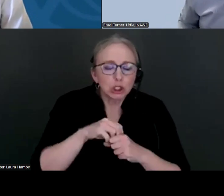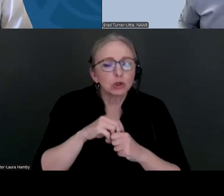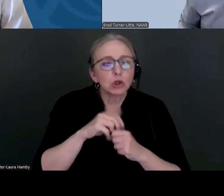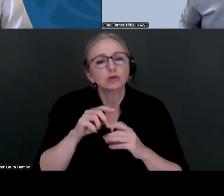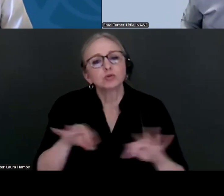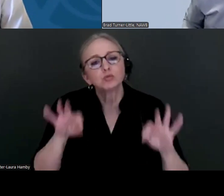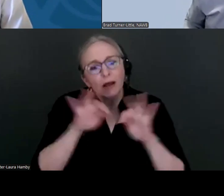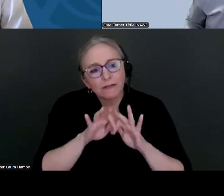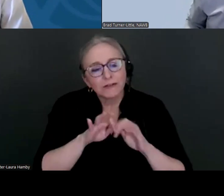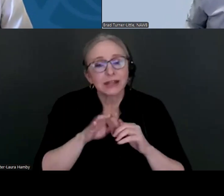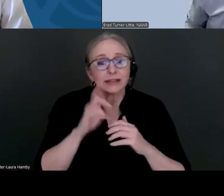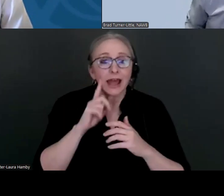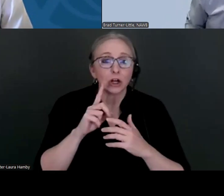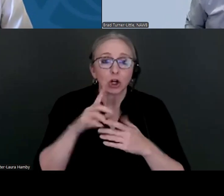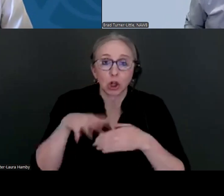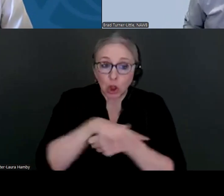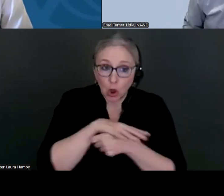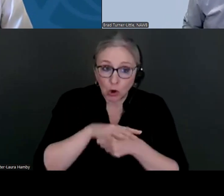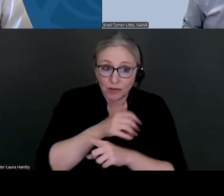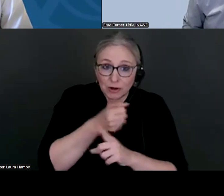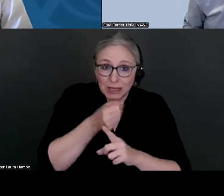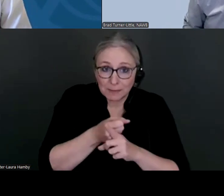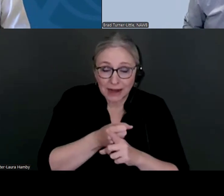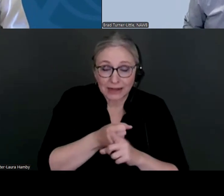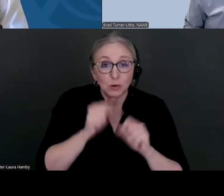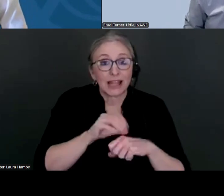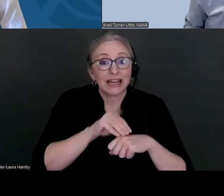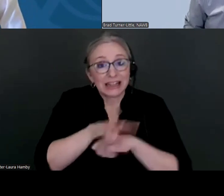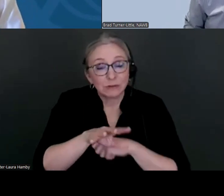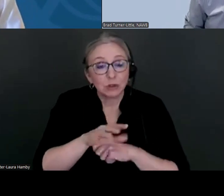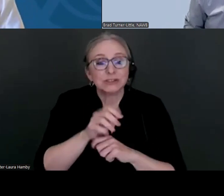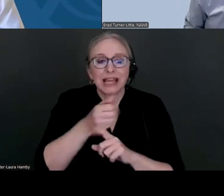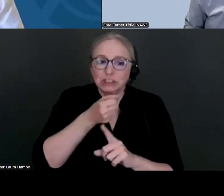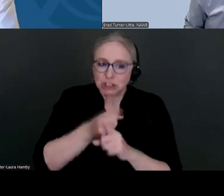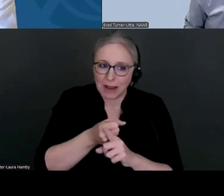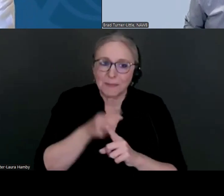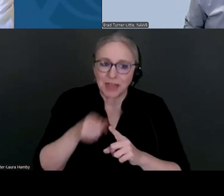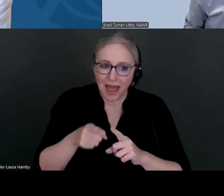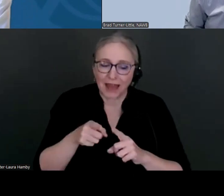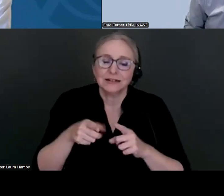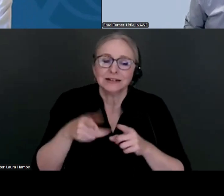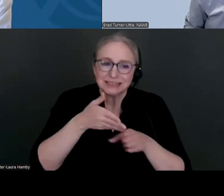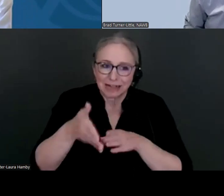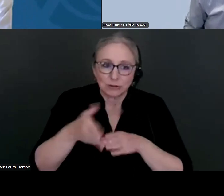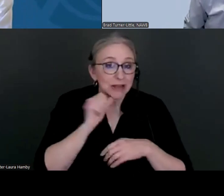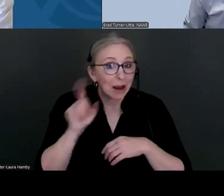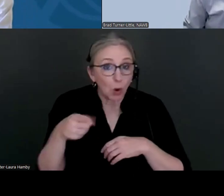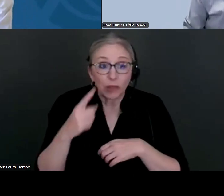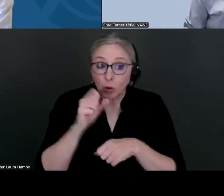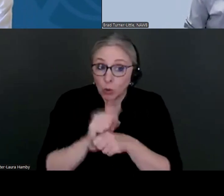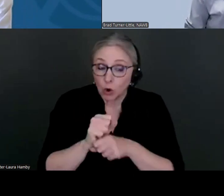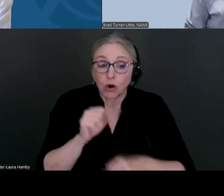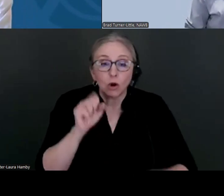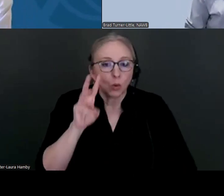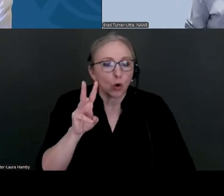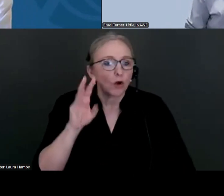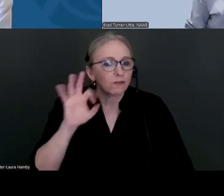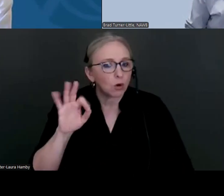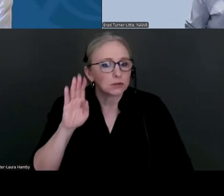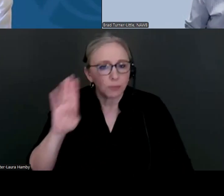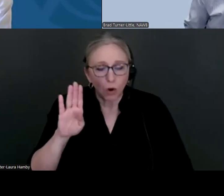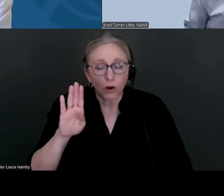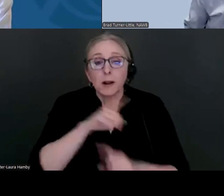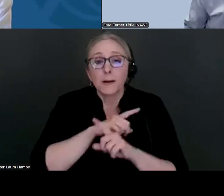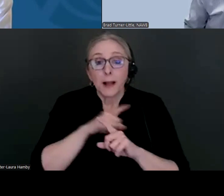within the local area that are impacted by or can influence and shape that sector. So that means not just the workforce boards and the employers, but